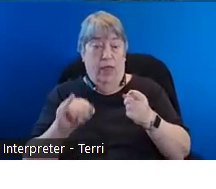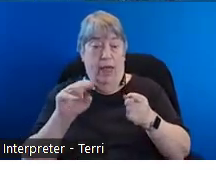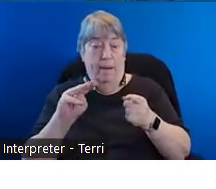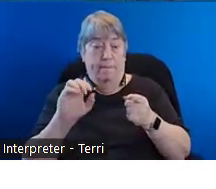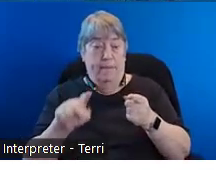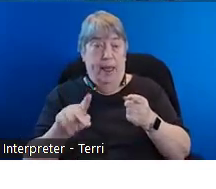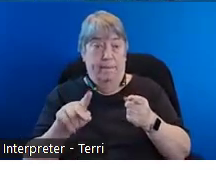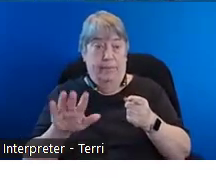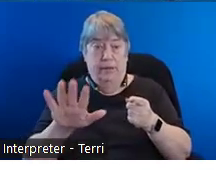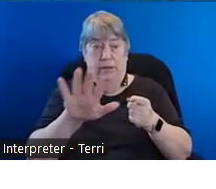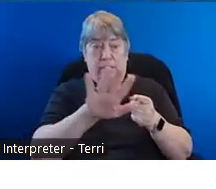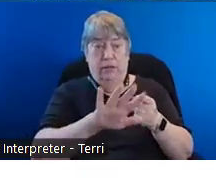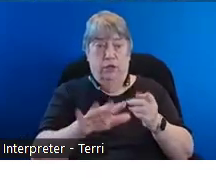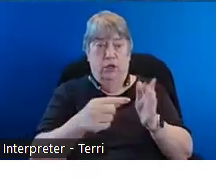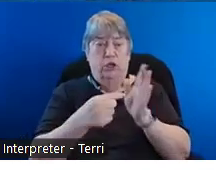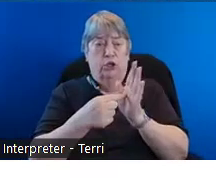the areas where there are